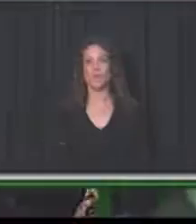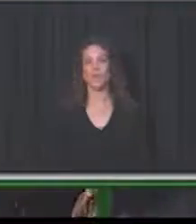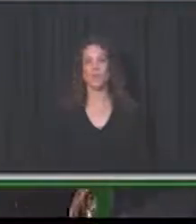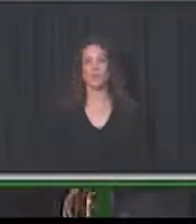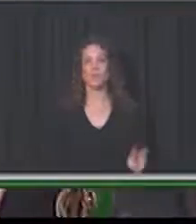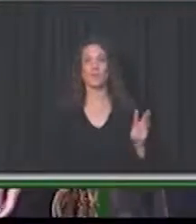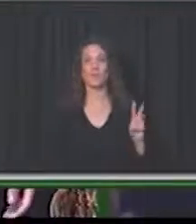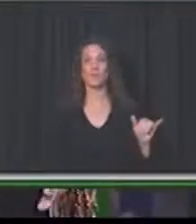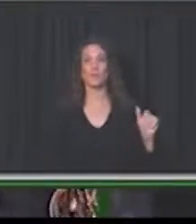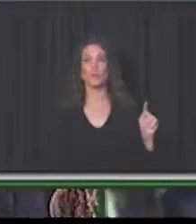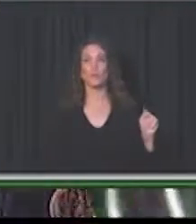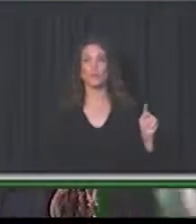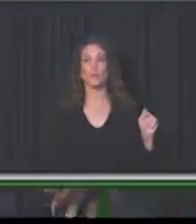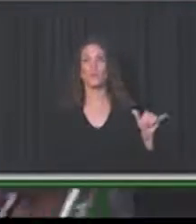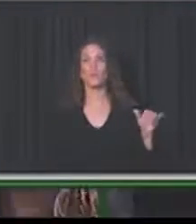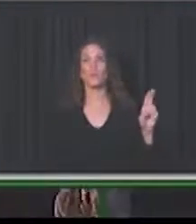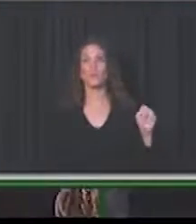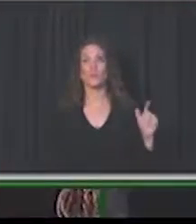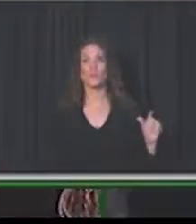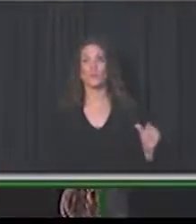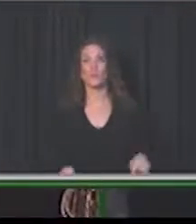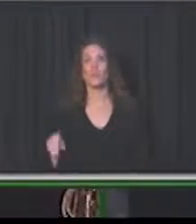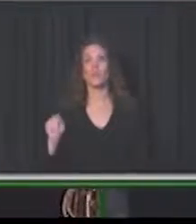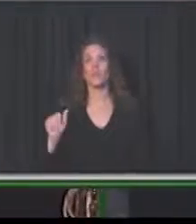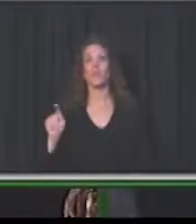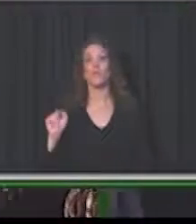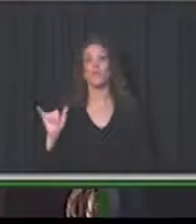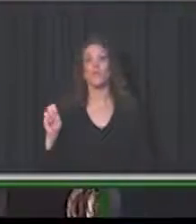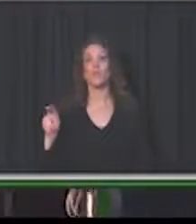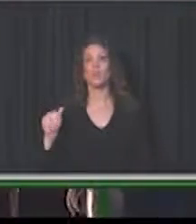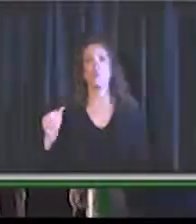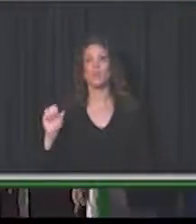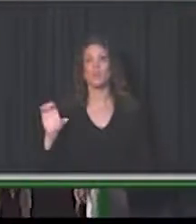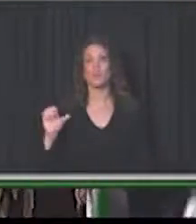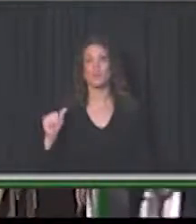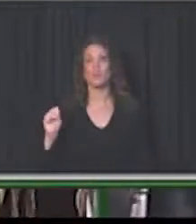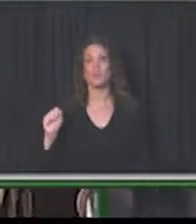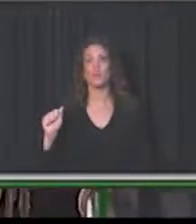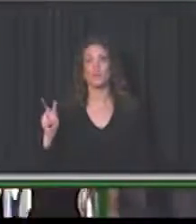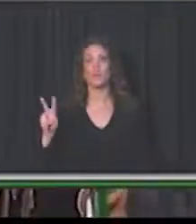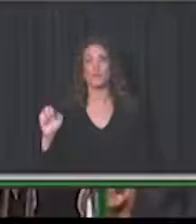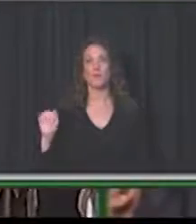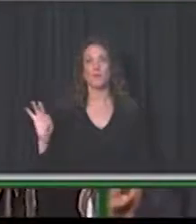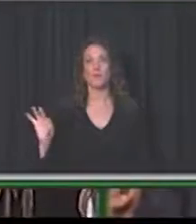Wyatt Young. Tatiana Kasayev.